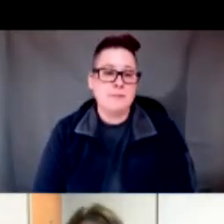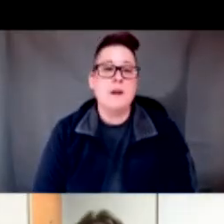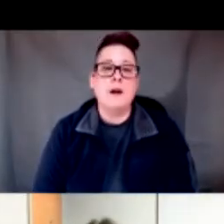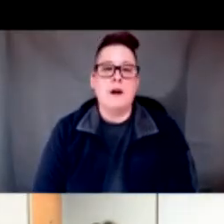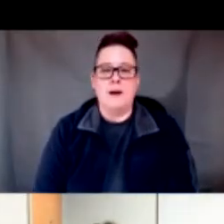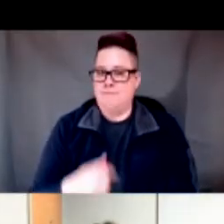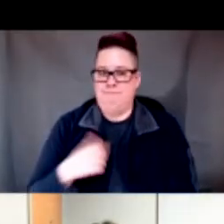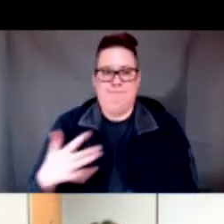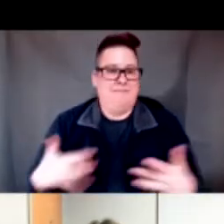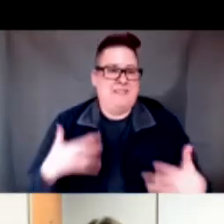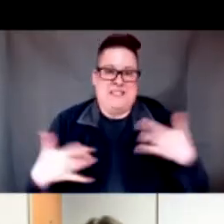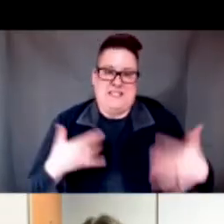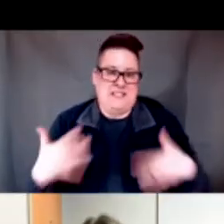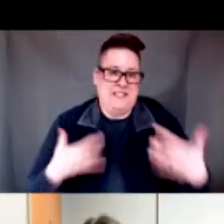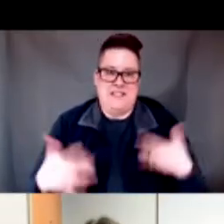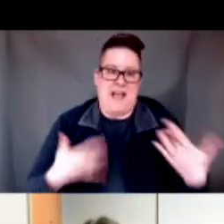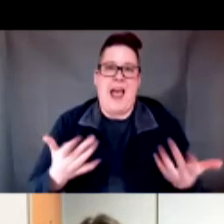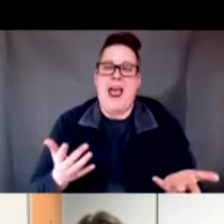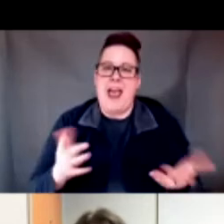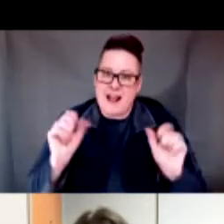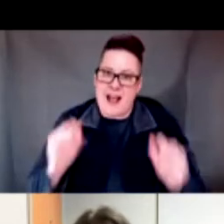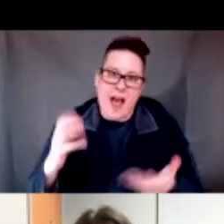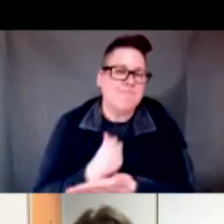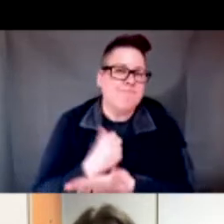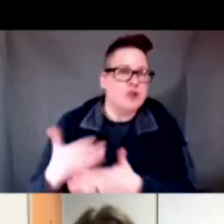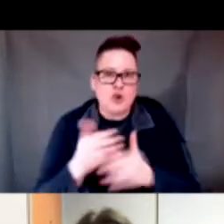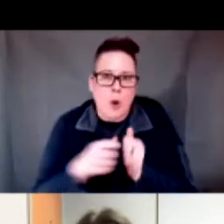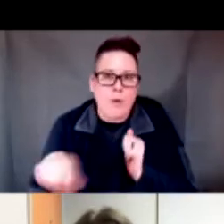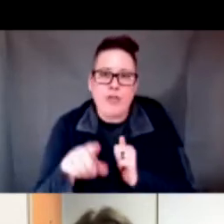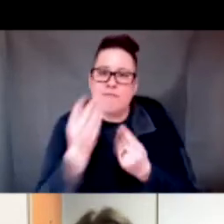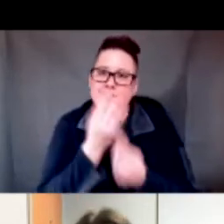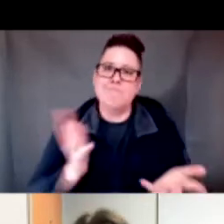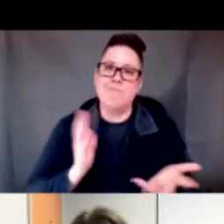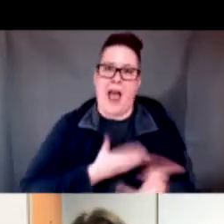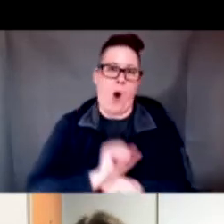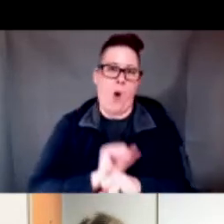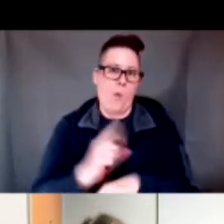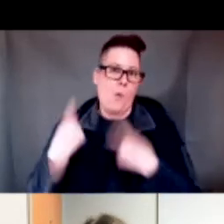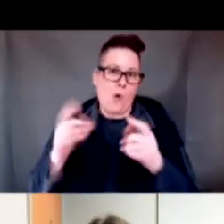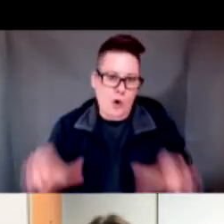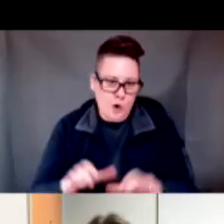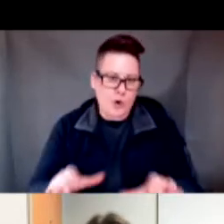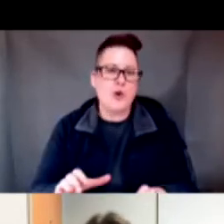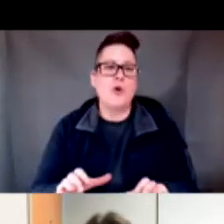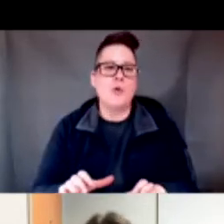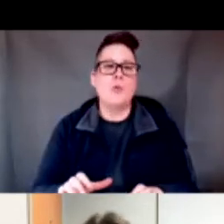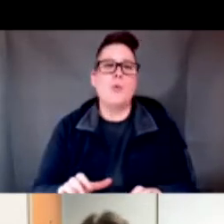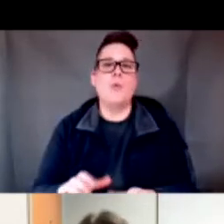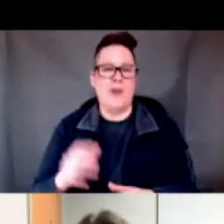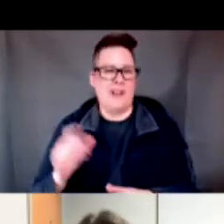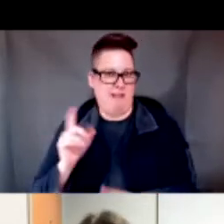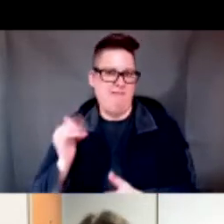I'm really excited that we have a chance to share with you some of the work that we have been doing. I'm Ellen Poleshuck, as Dr. Nasra